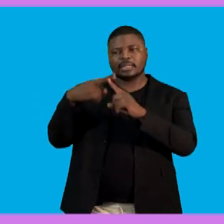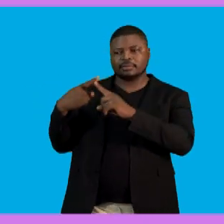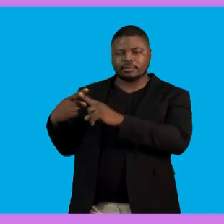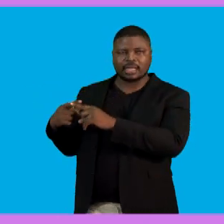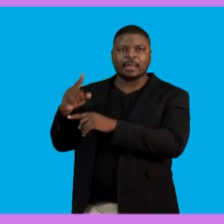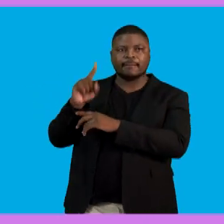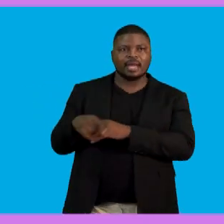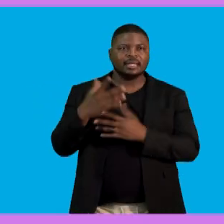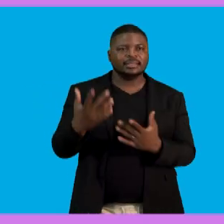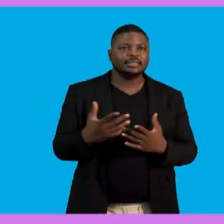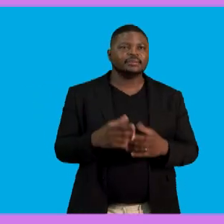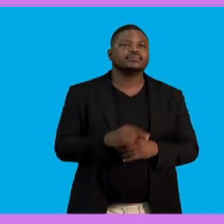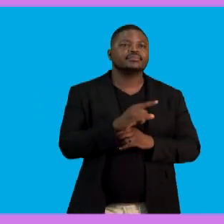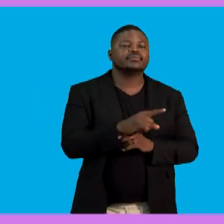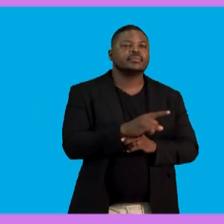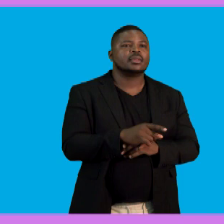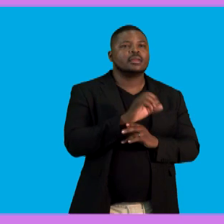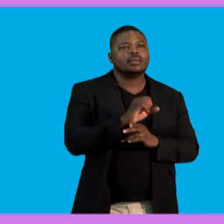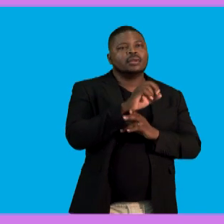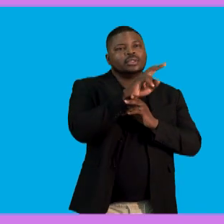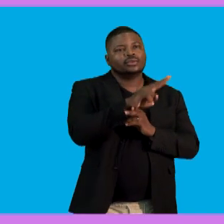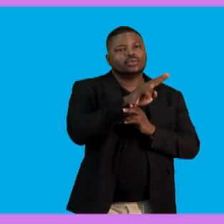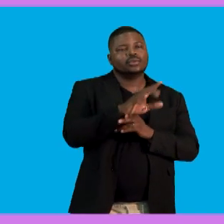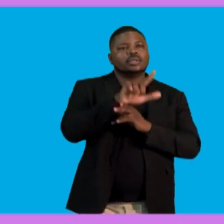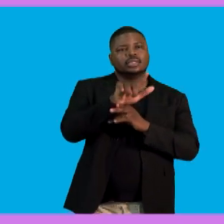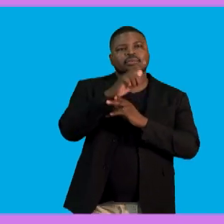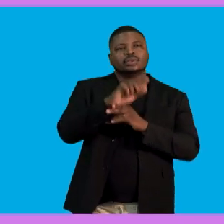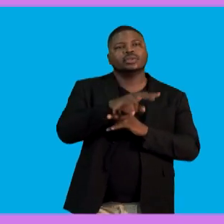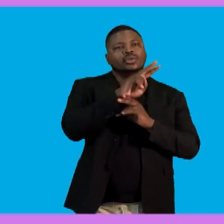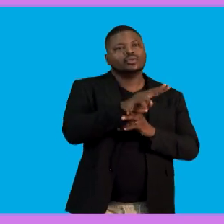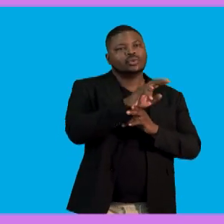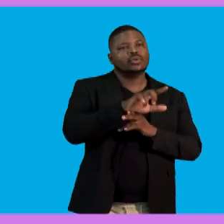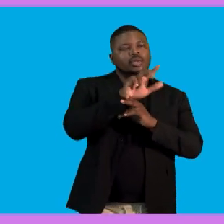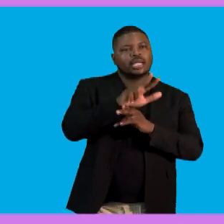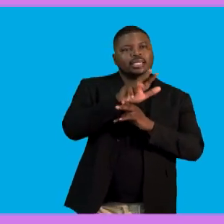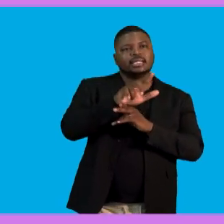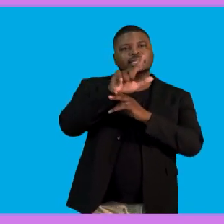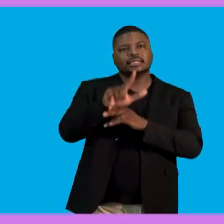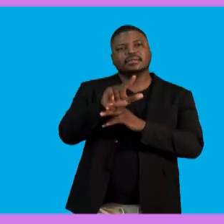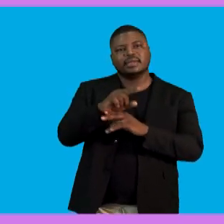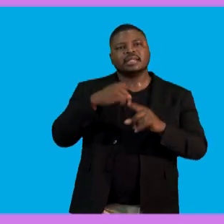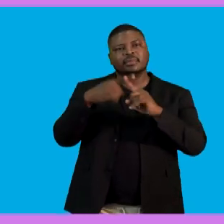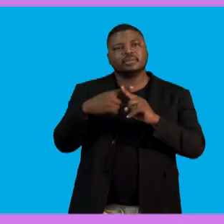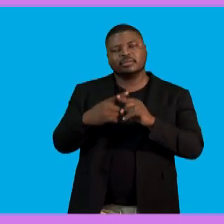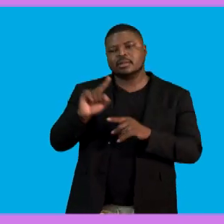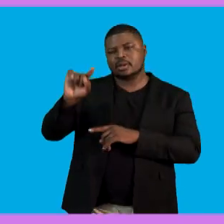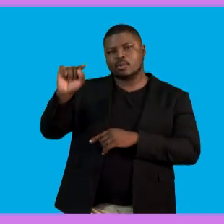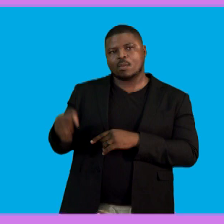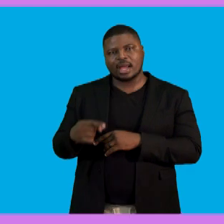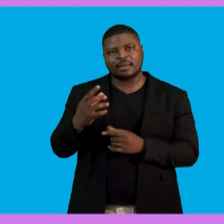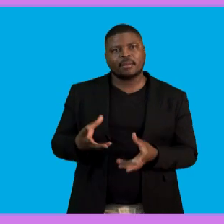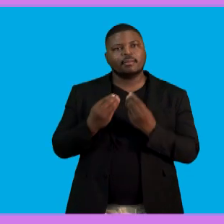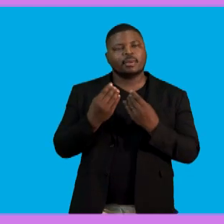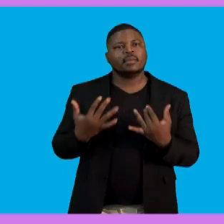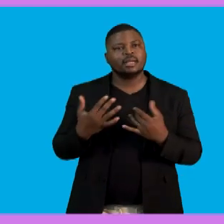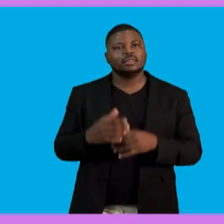to say 287 multiplied by 1,000. We've got 3 zeros and a 1. So 1 multiplied by 287 will